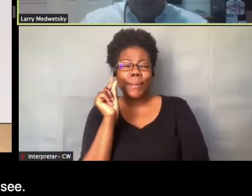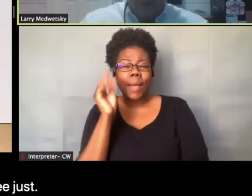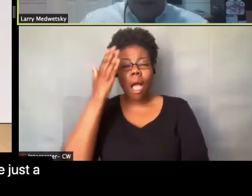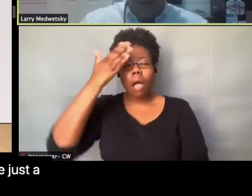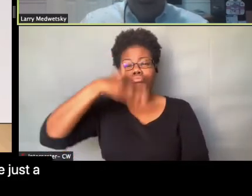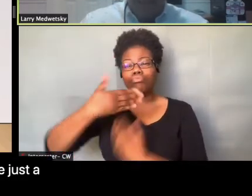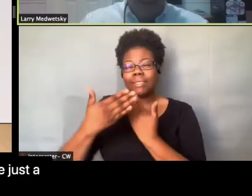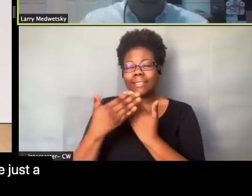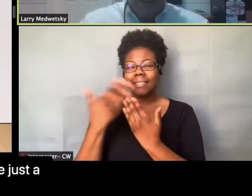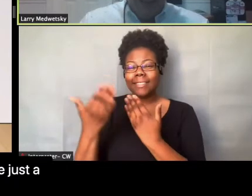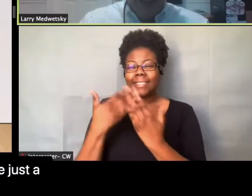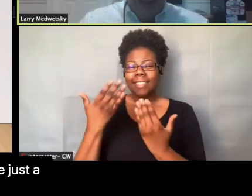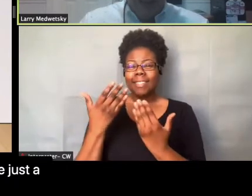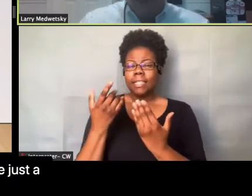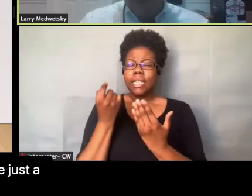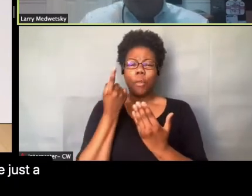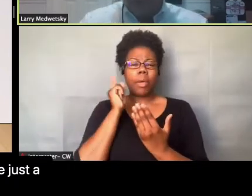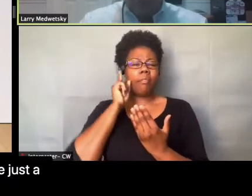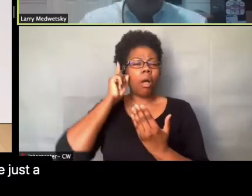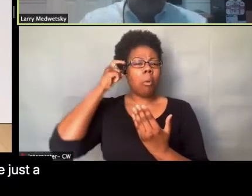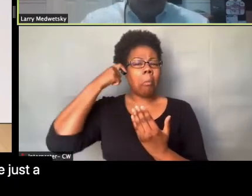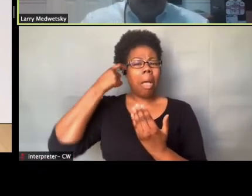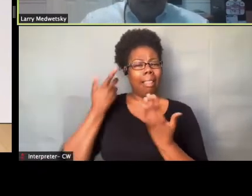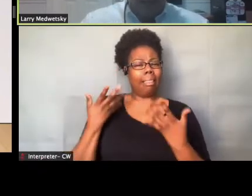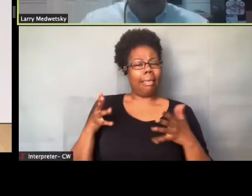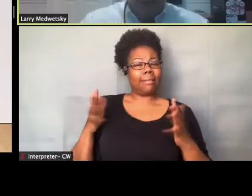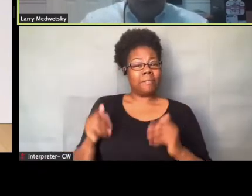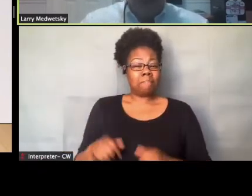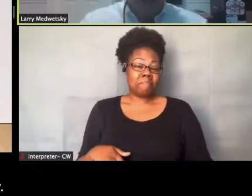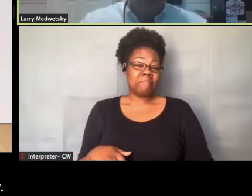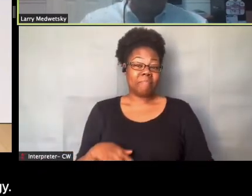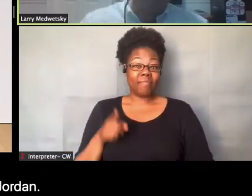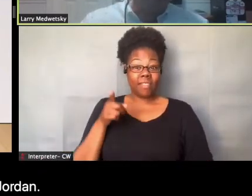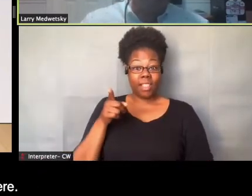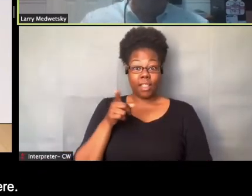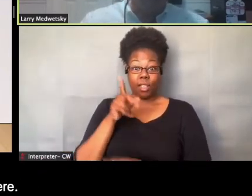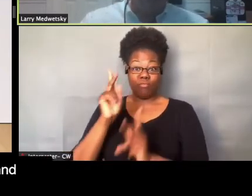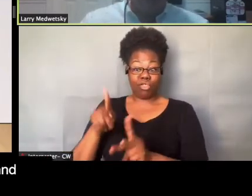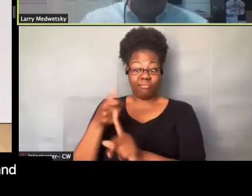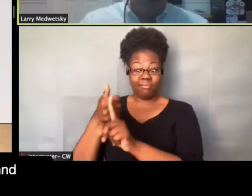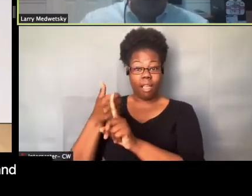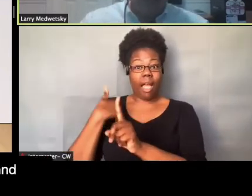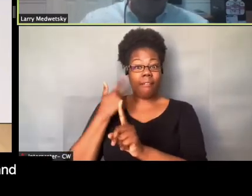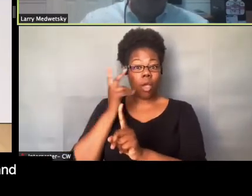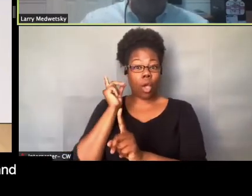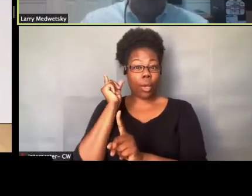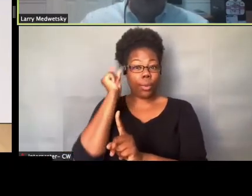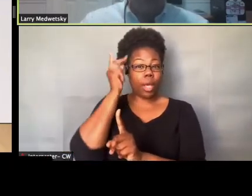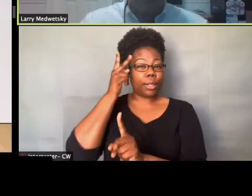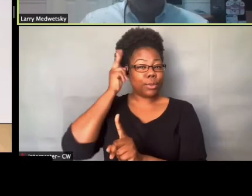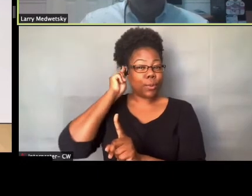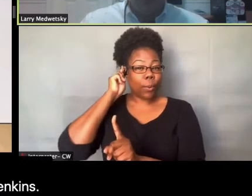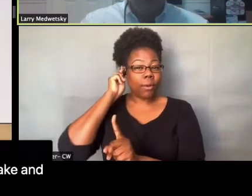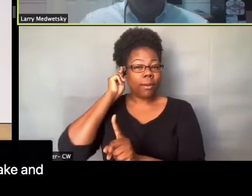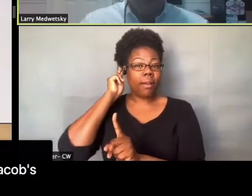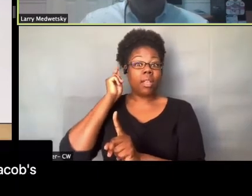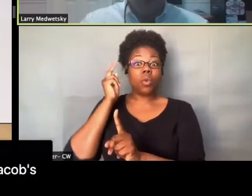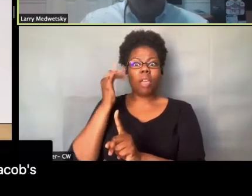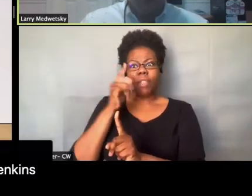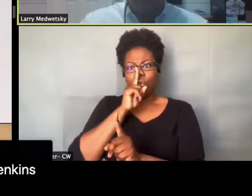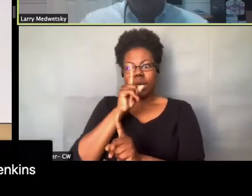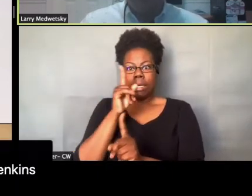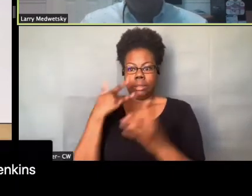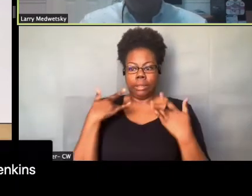a little tubing there. And this person really has very short hair, and if somebody really cared about cosmetically, they could just grow their hair a little